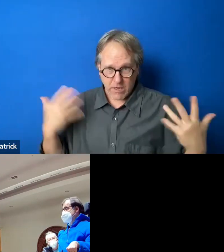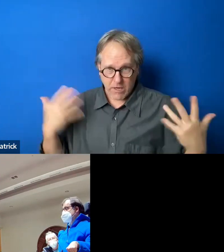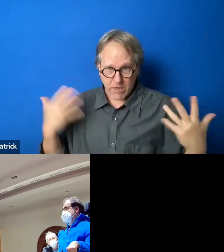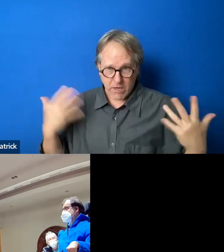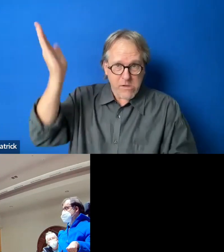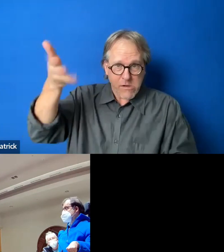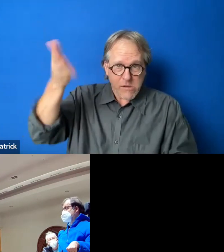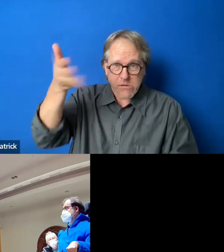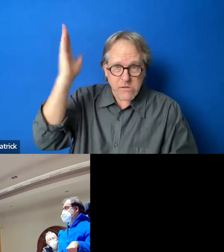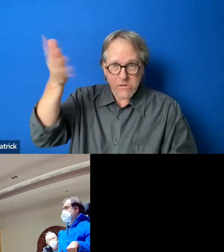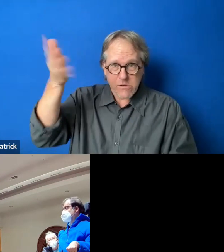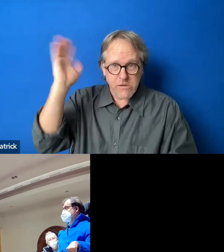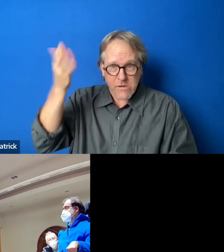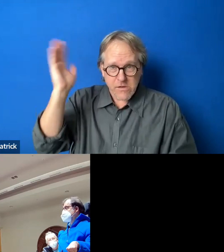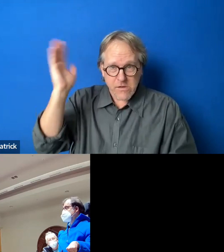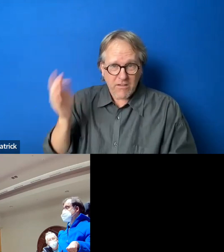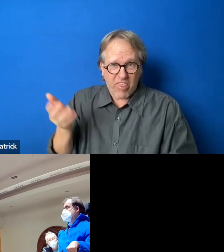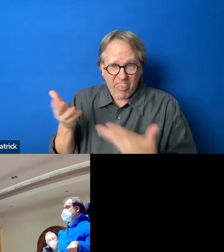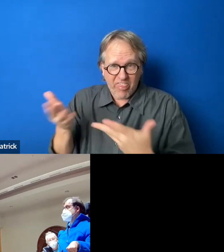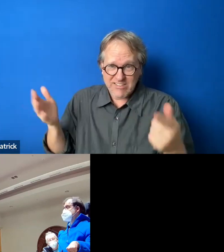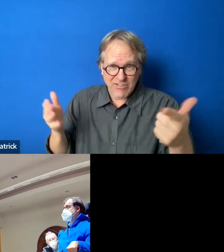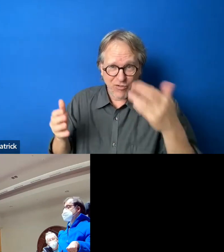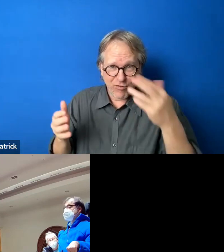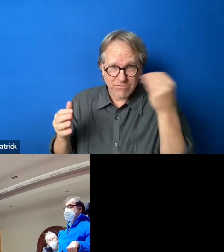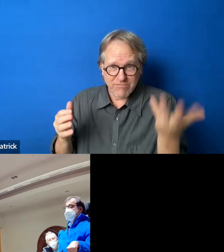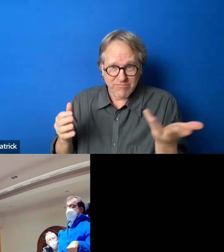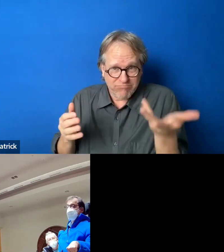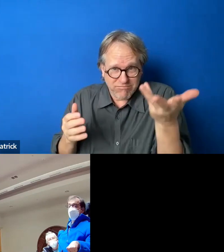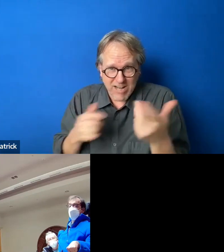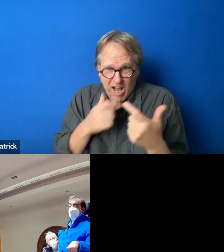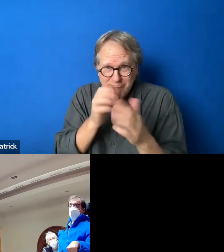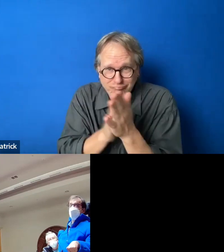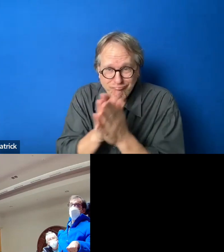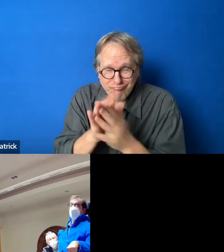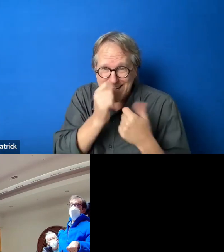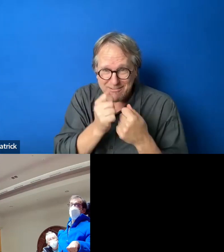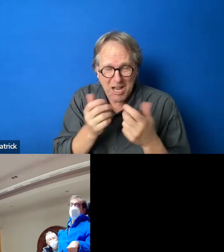about things that you're not interested in. So let's not do that.